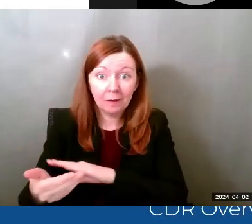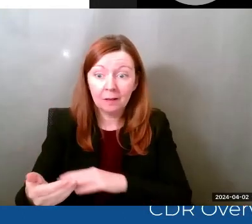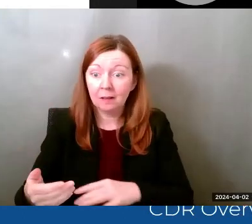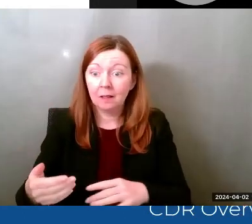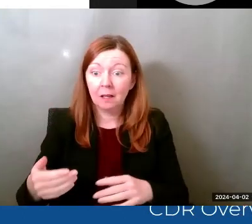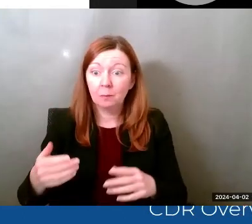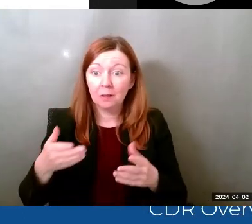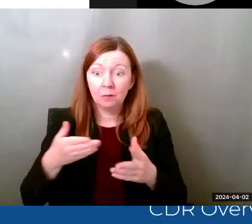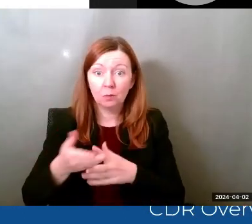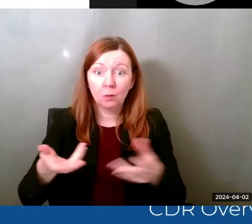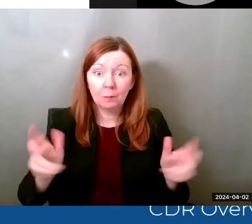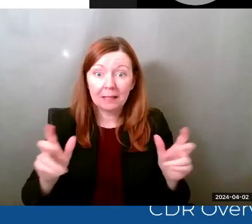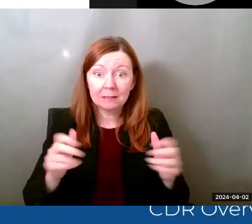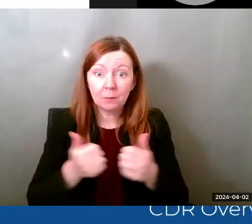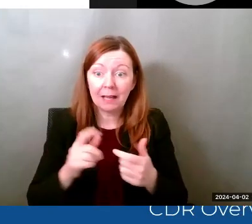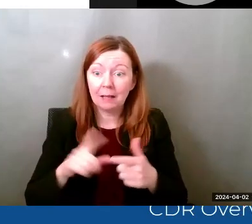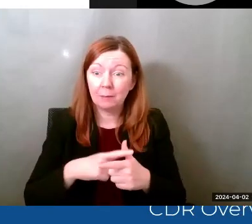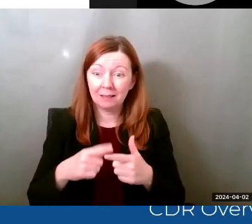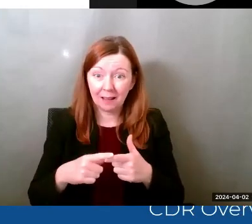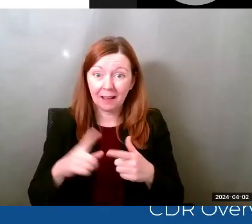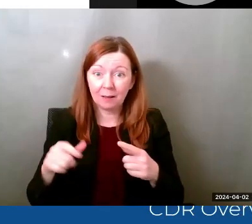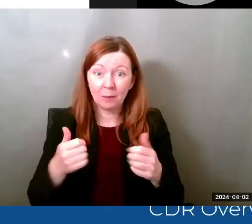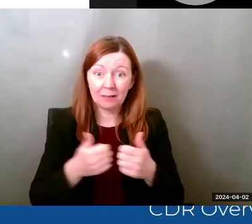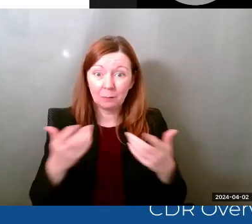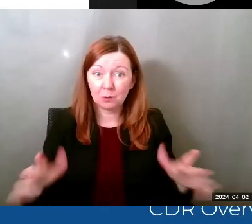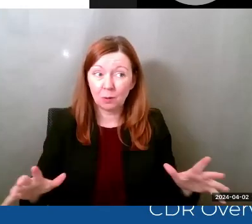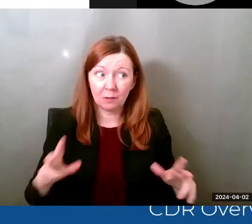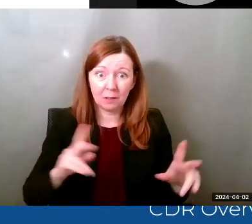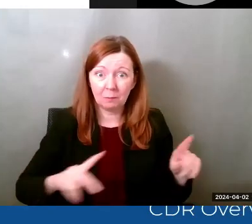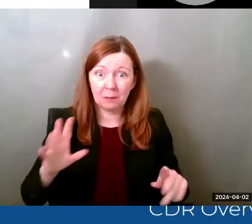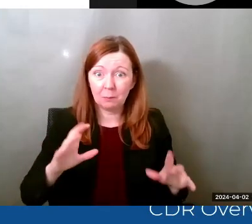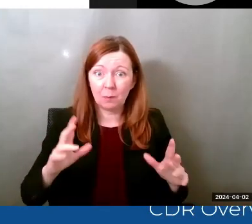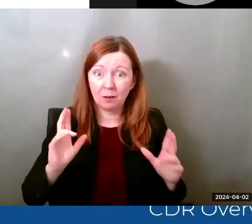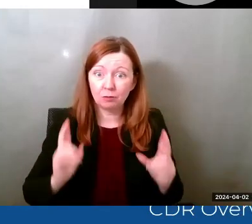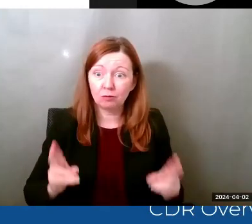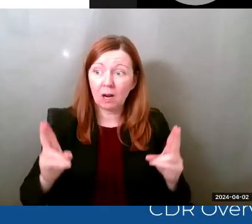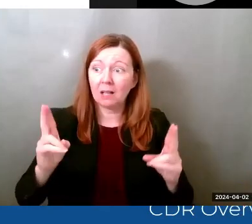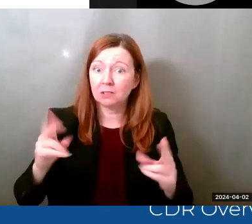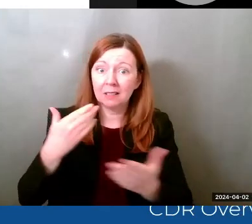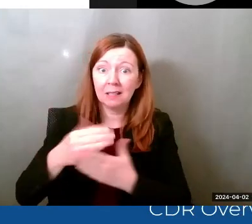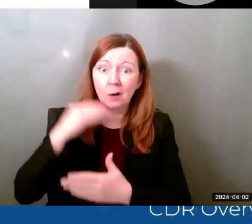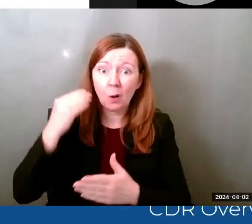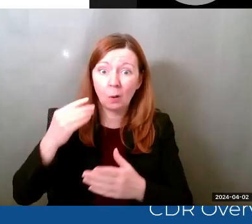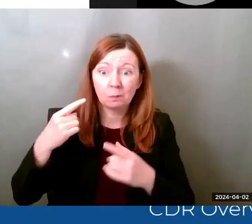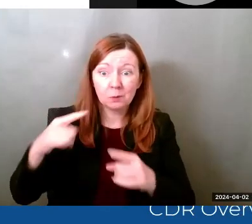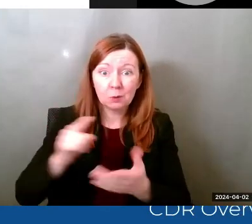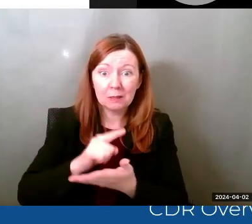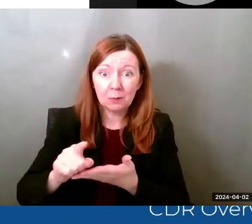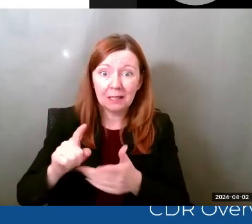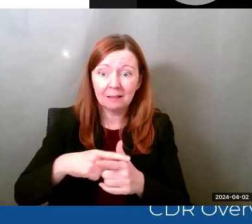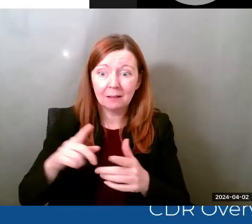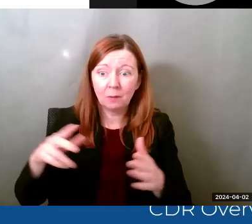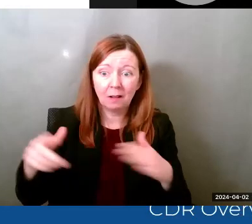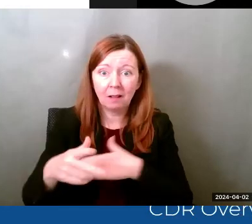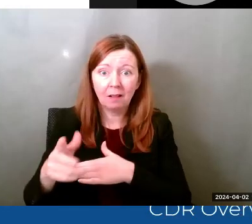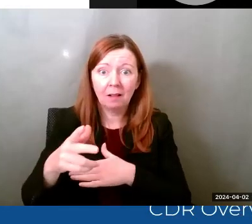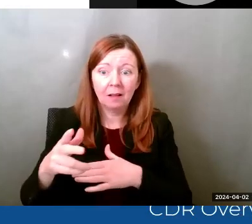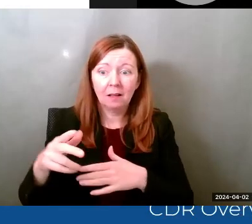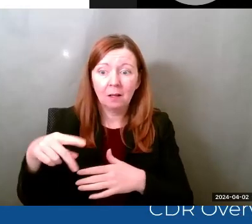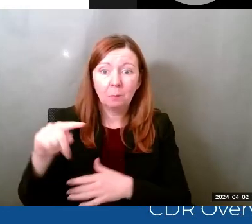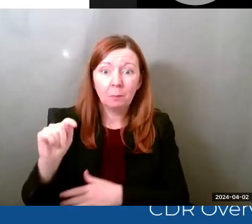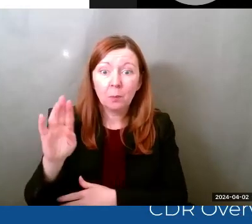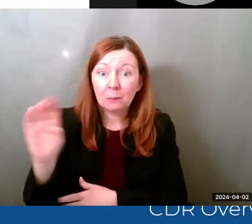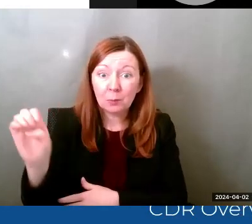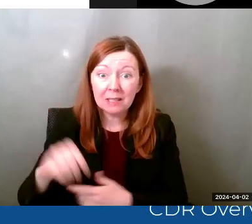the basketball game, and then when the game is over, people want to rush and get home, especially during the week. Then they're going to want to cut through Point Breeze. They're going to